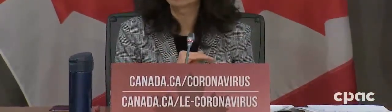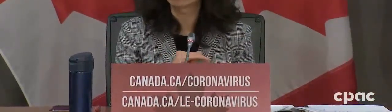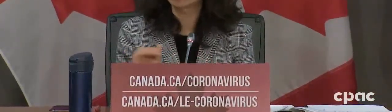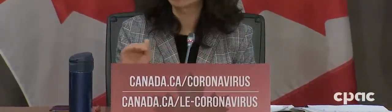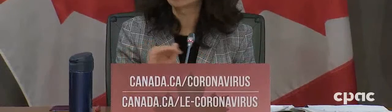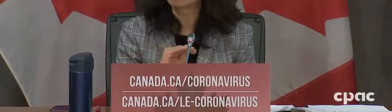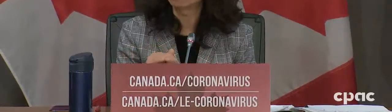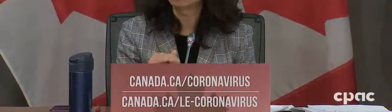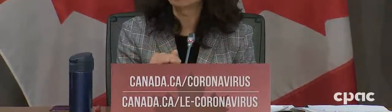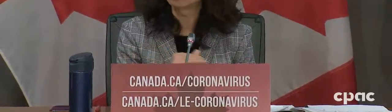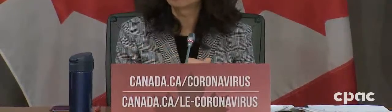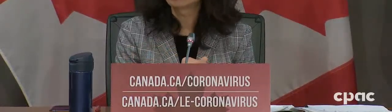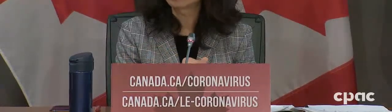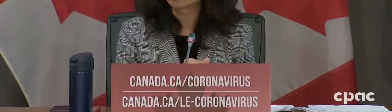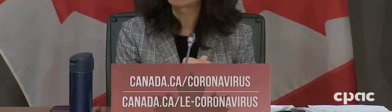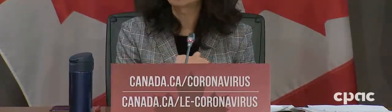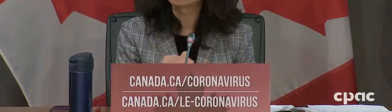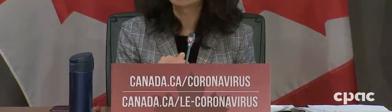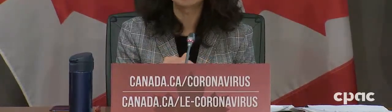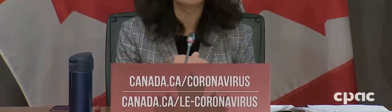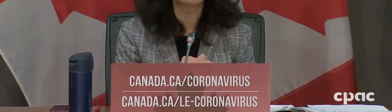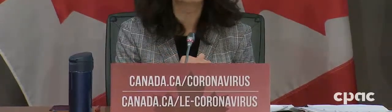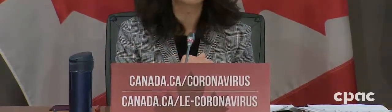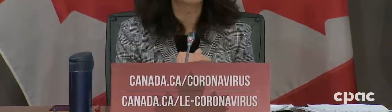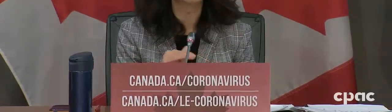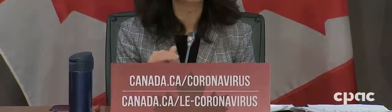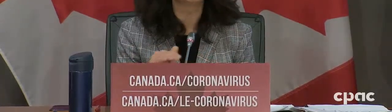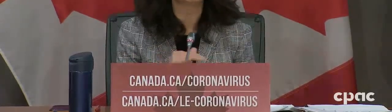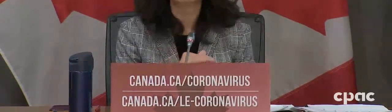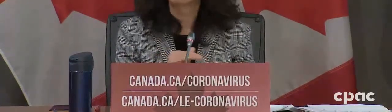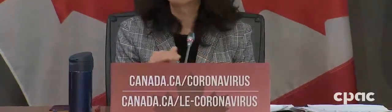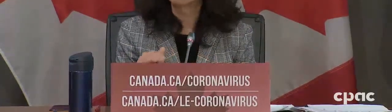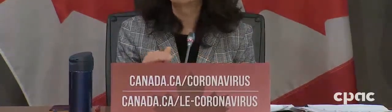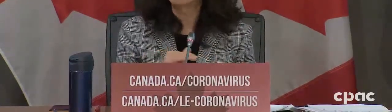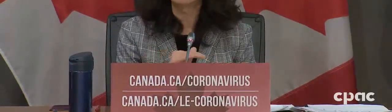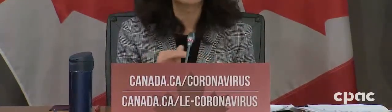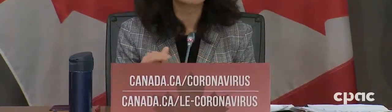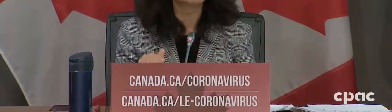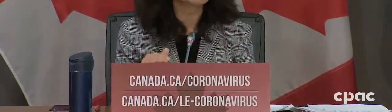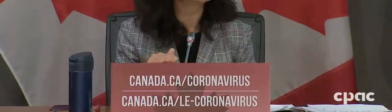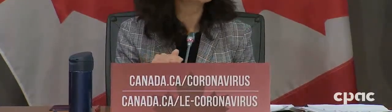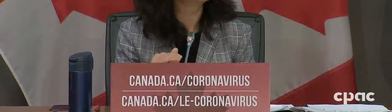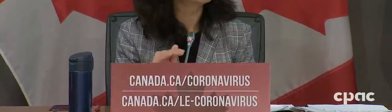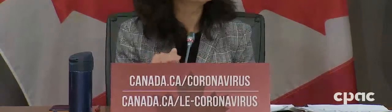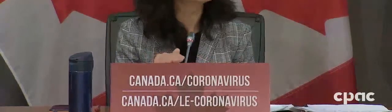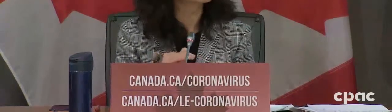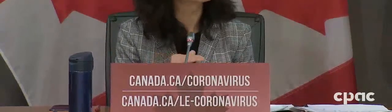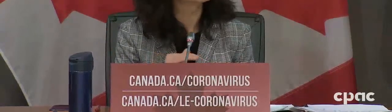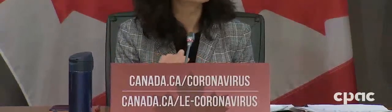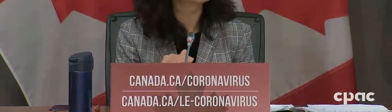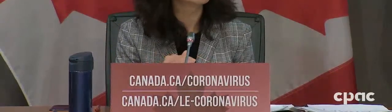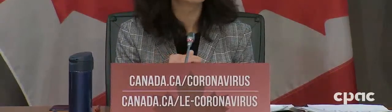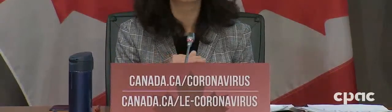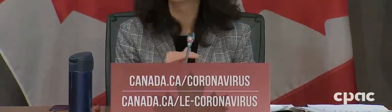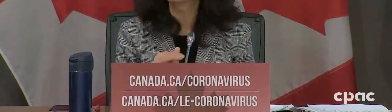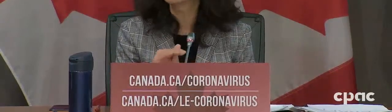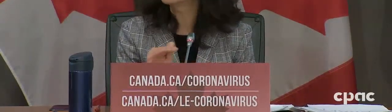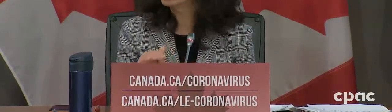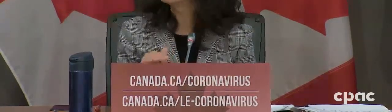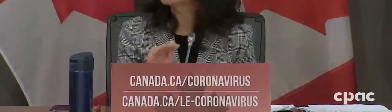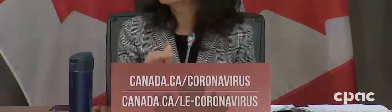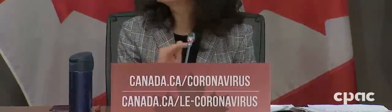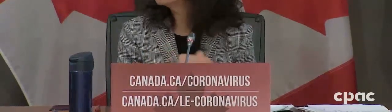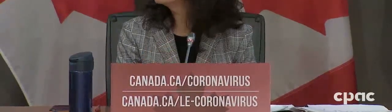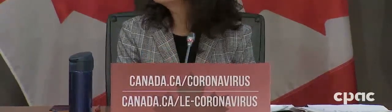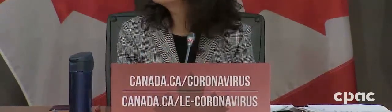is not a straight line upwards. As you can see, it's beginning to bend a little bit, which means that the growth rate is